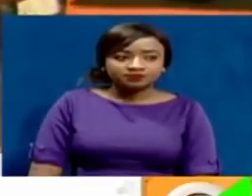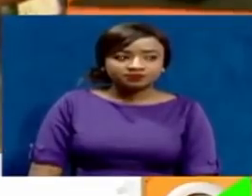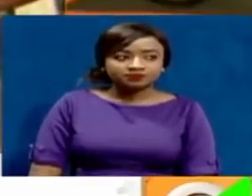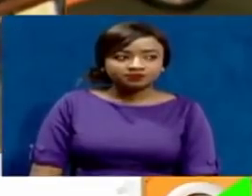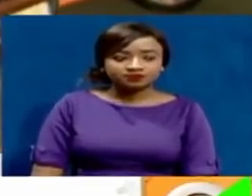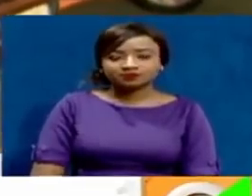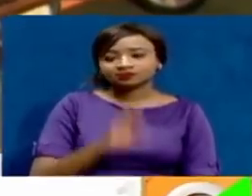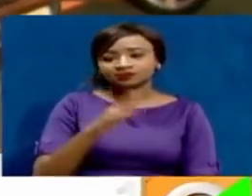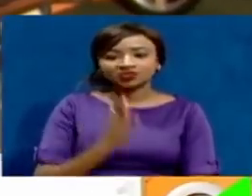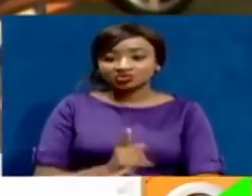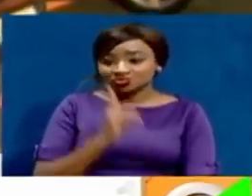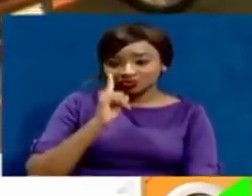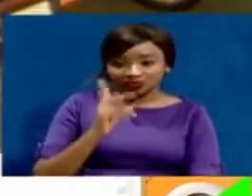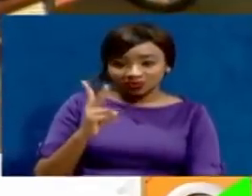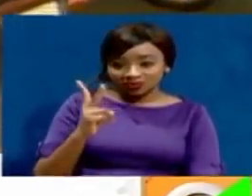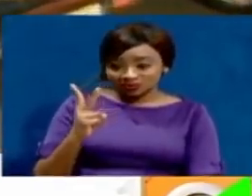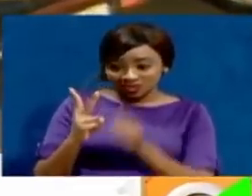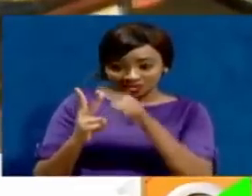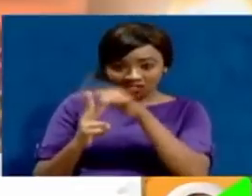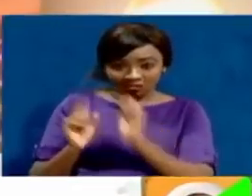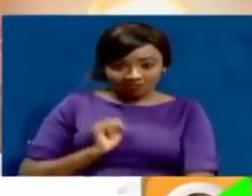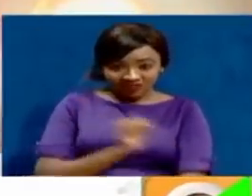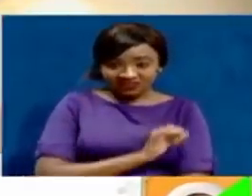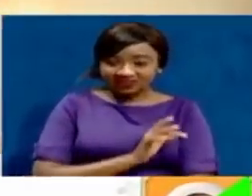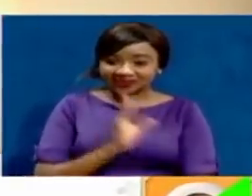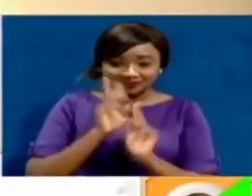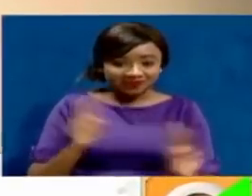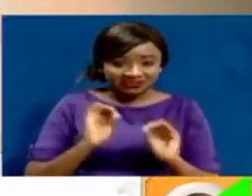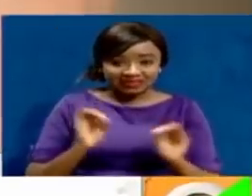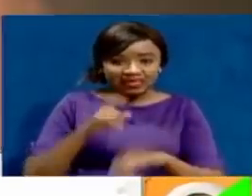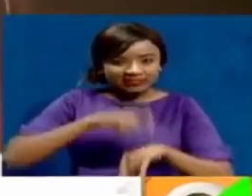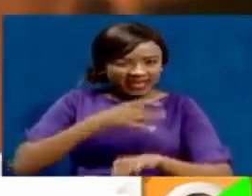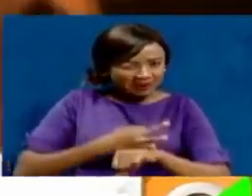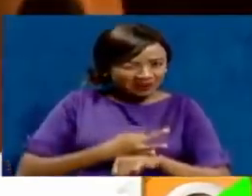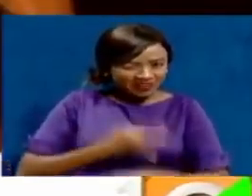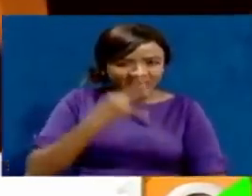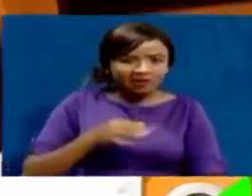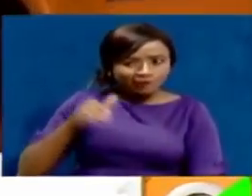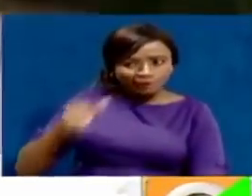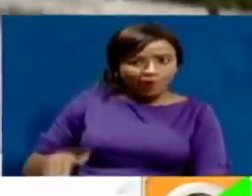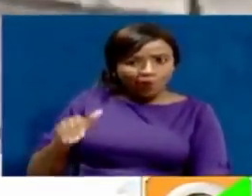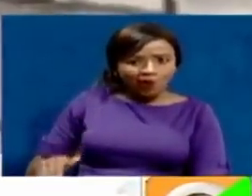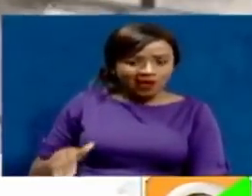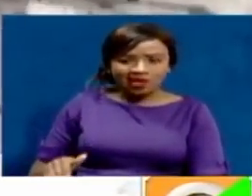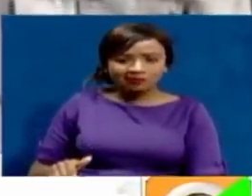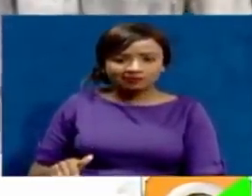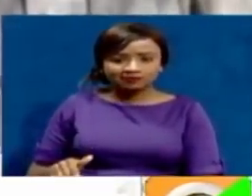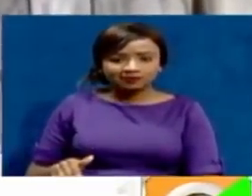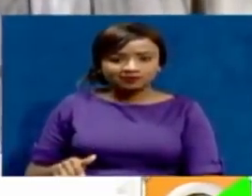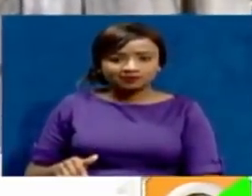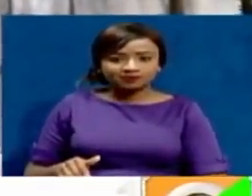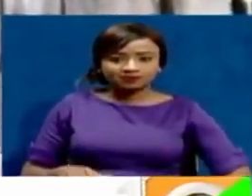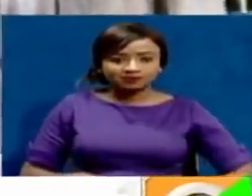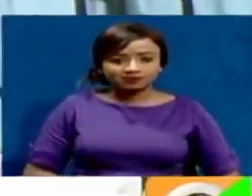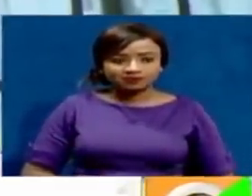It was a long night for two of these senators. 3 a.m. Embakasi, Nairobi County. Me, I'm Senator